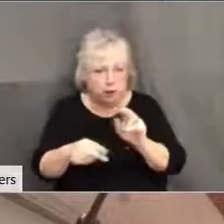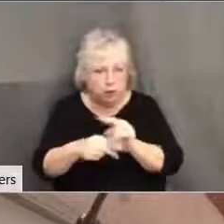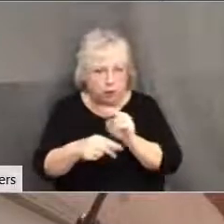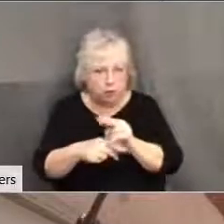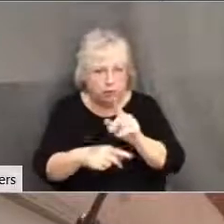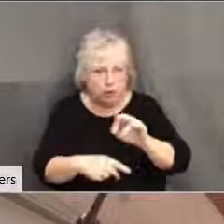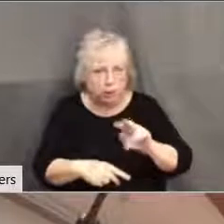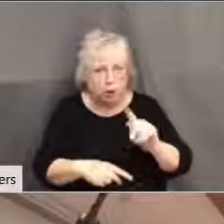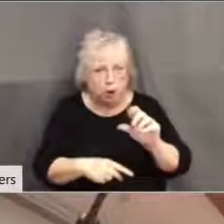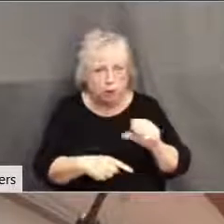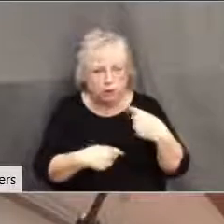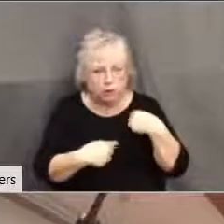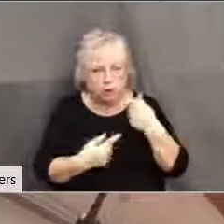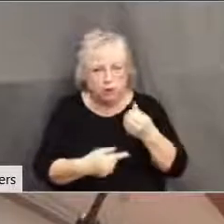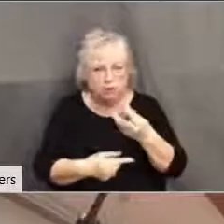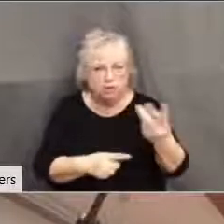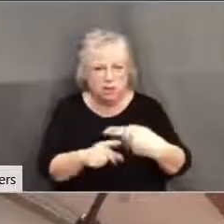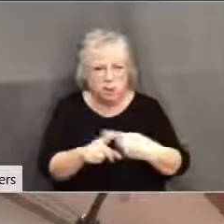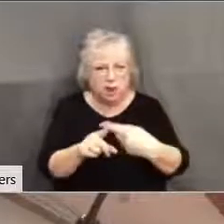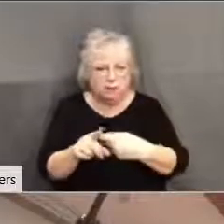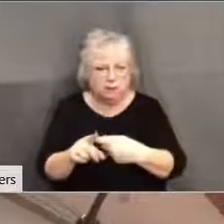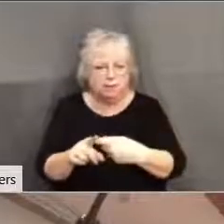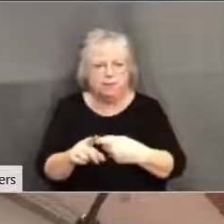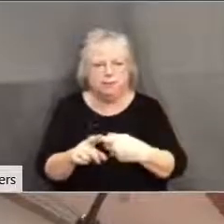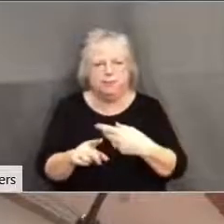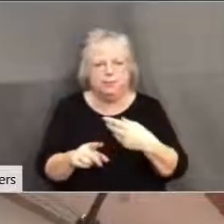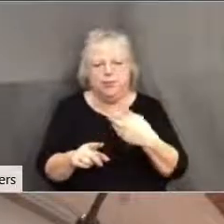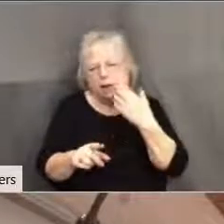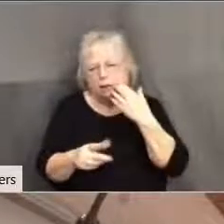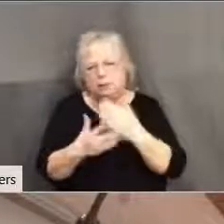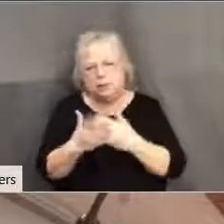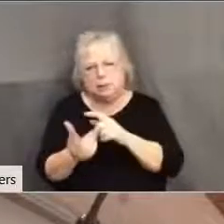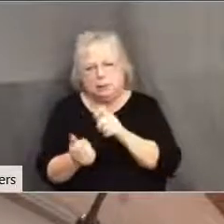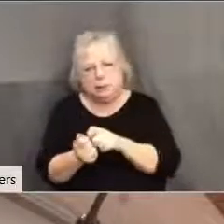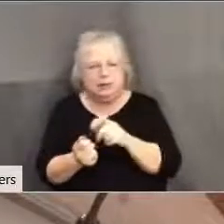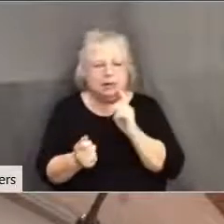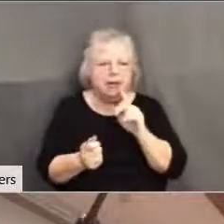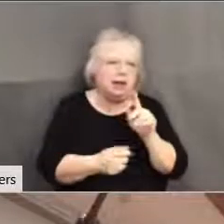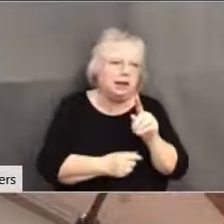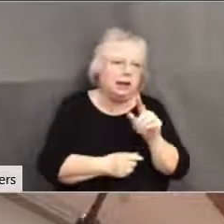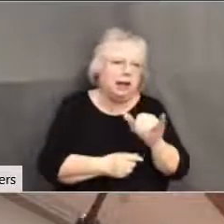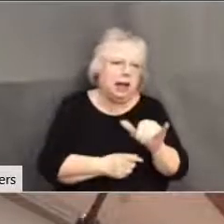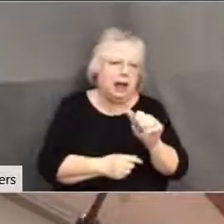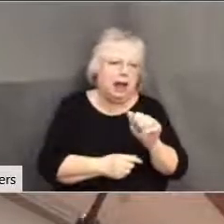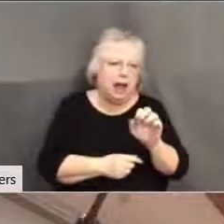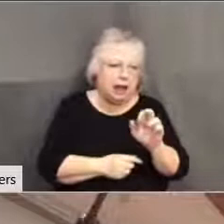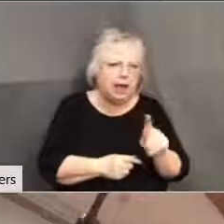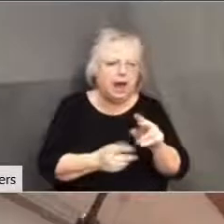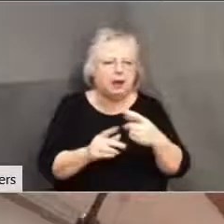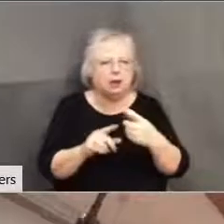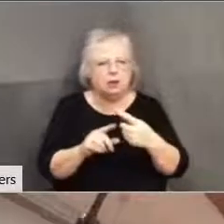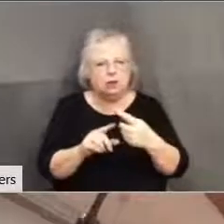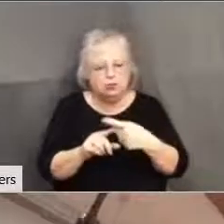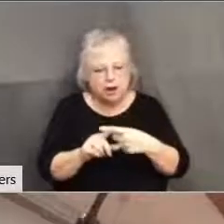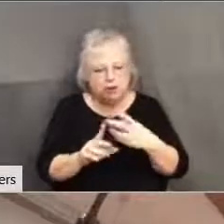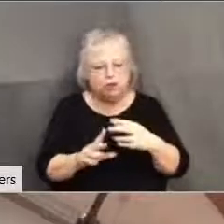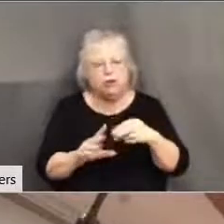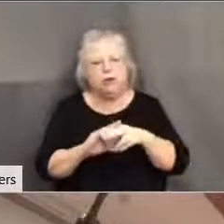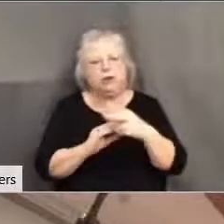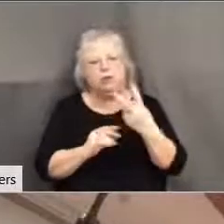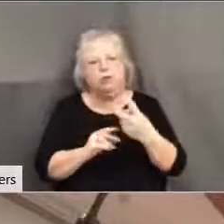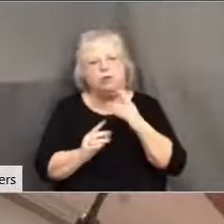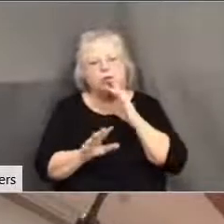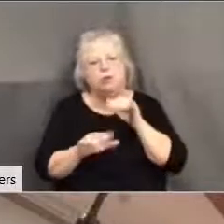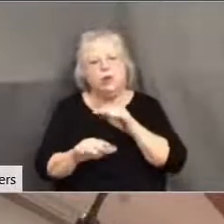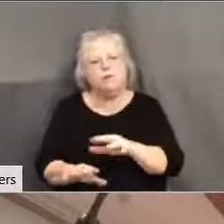I know some specifics, like kayak rentals and things like that at Two Rivers, but it seems like people